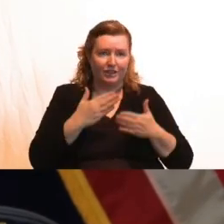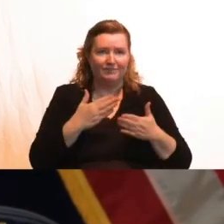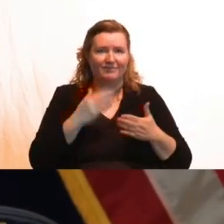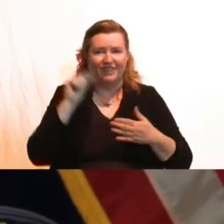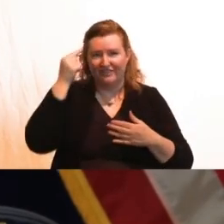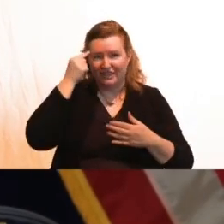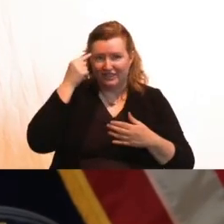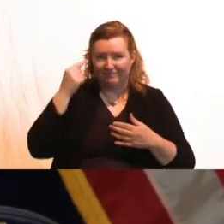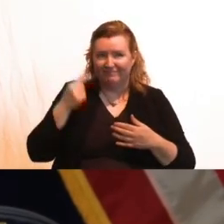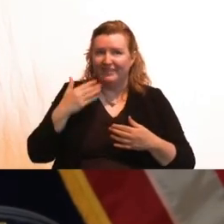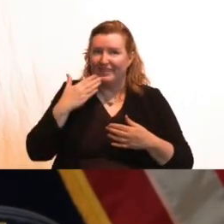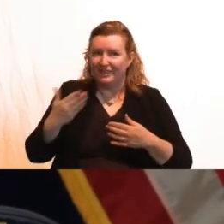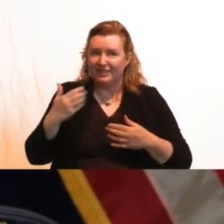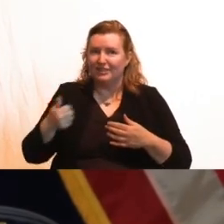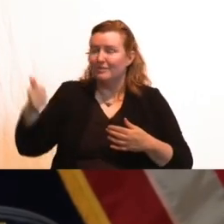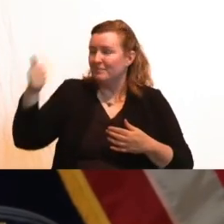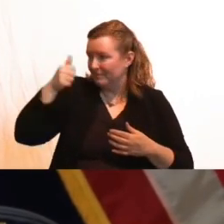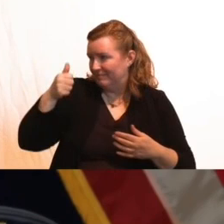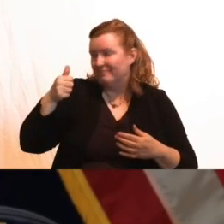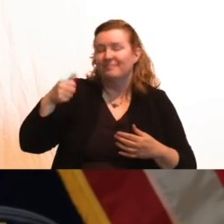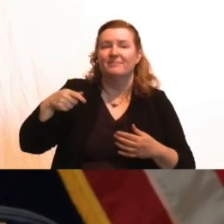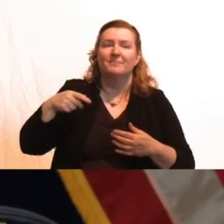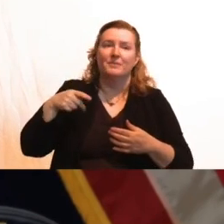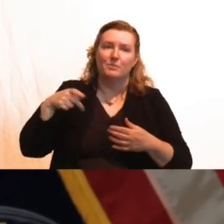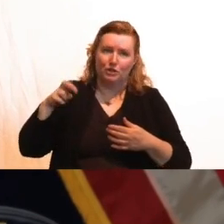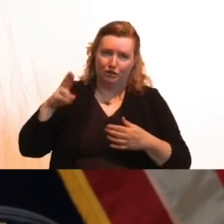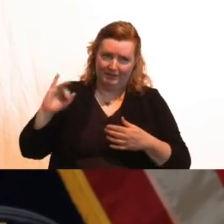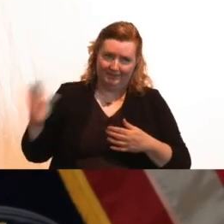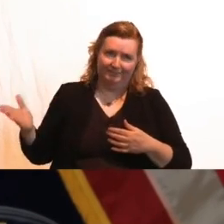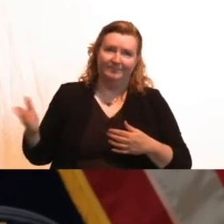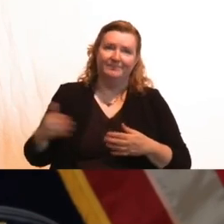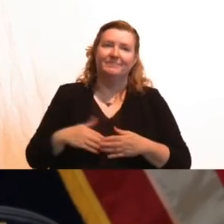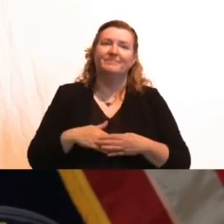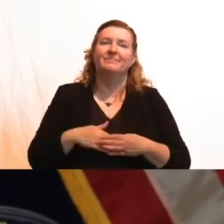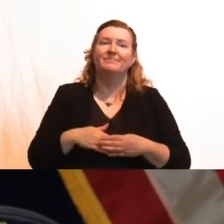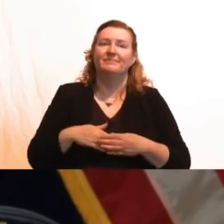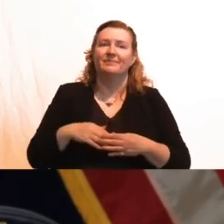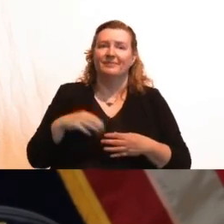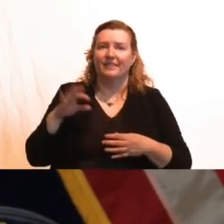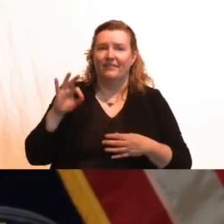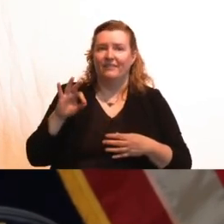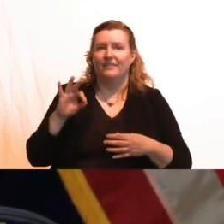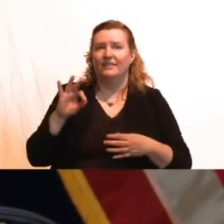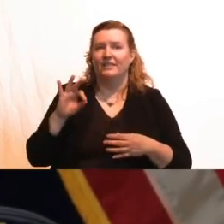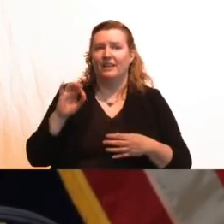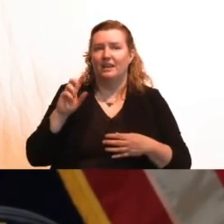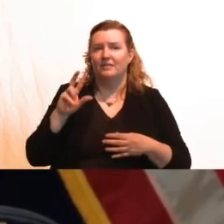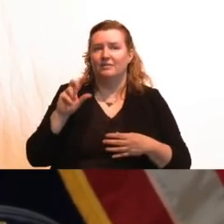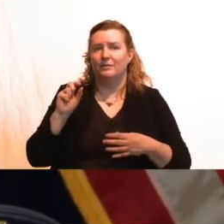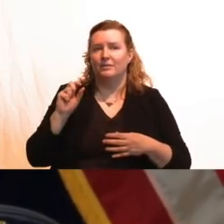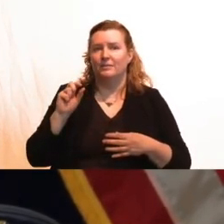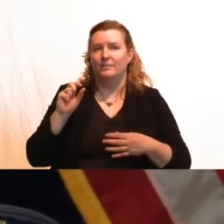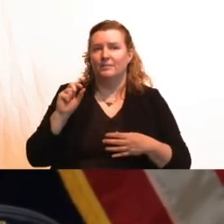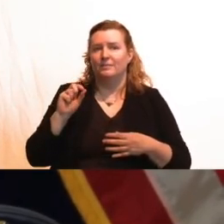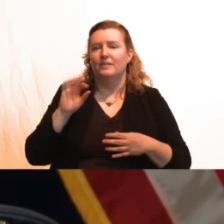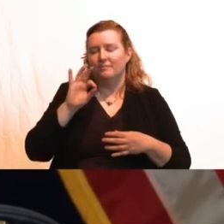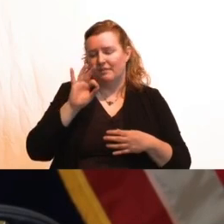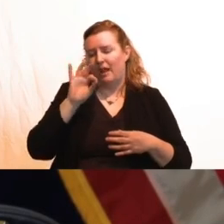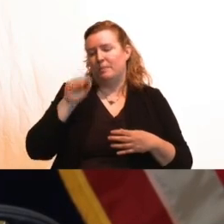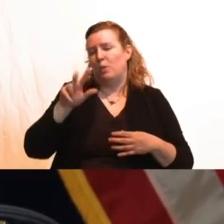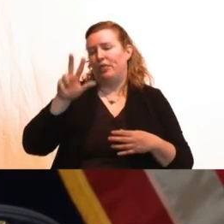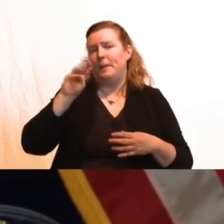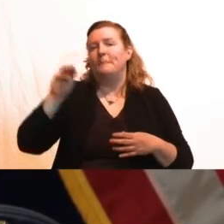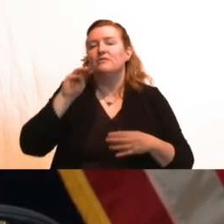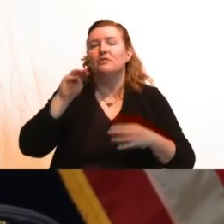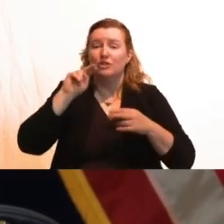million New Jerseys that entrusted OEM, our enlisted and civilian members, to be a part of a team during an unprecedented time. It